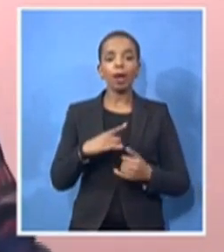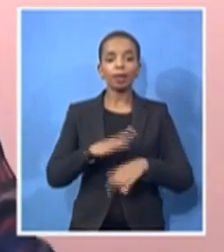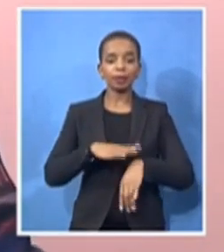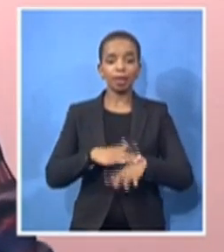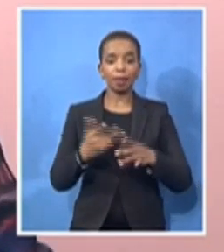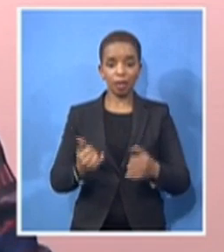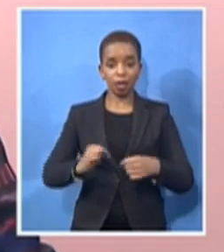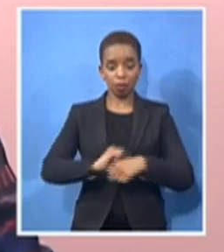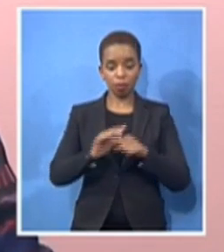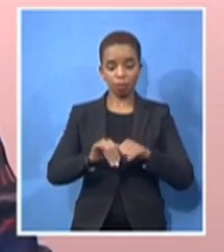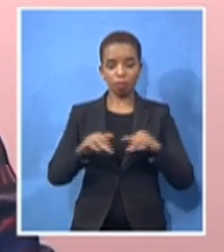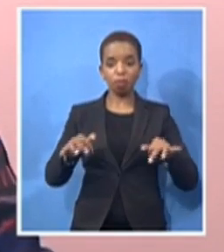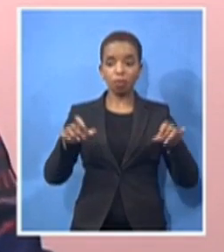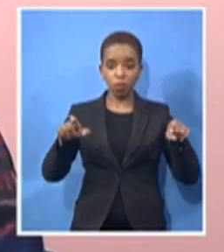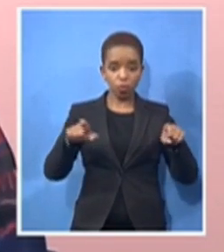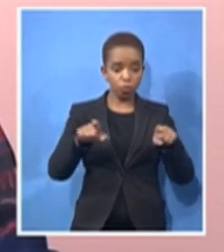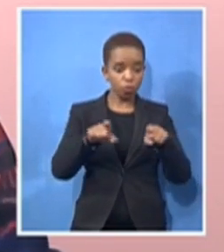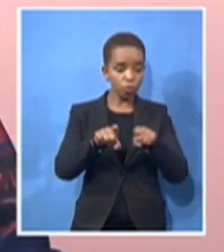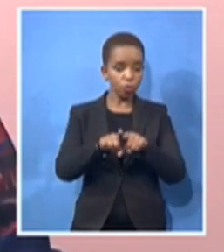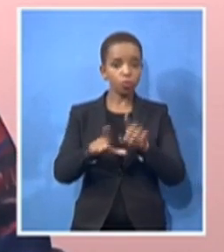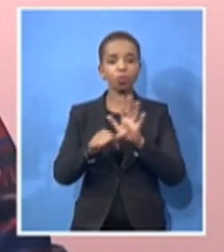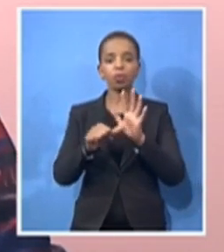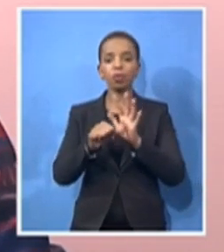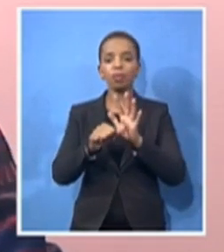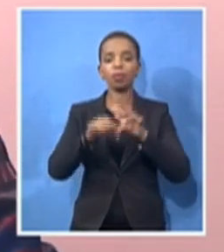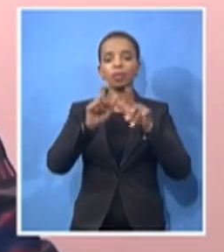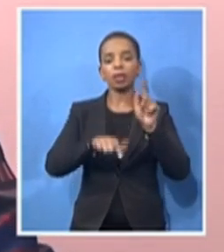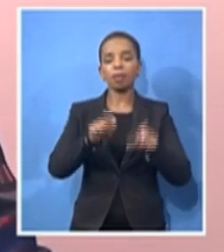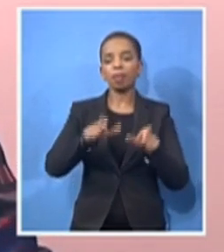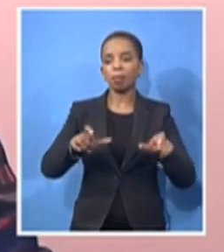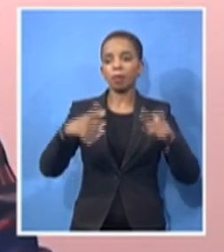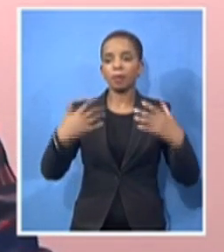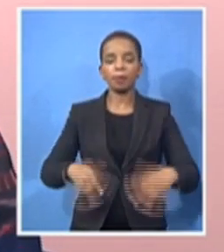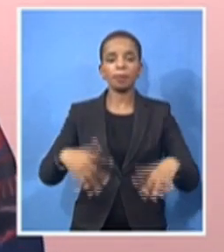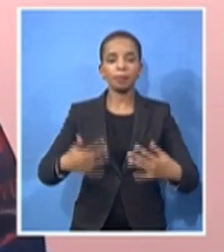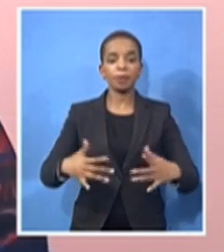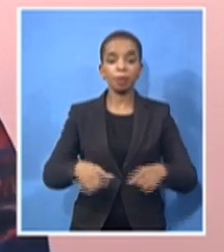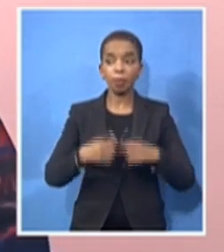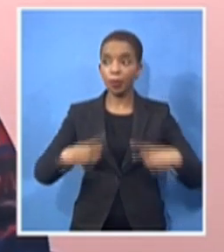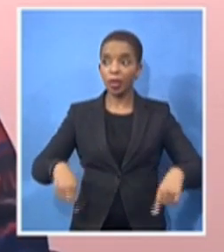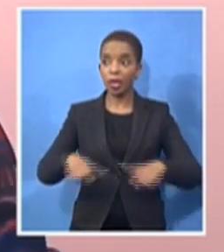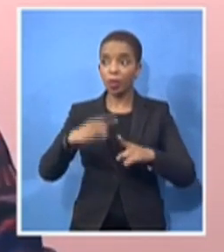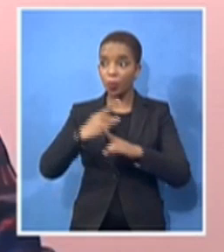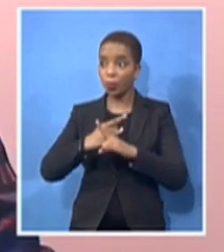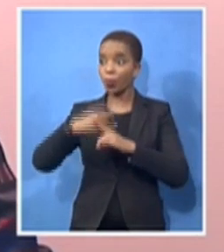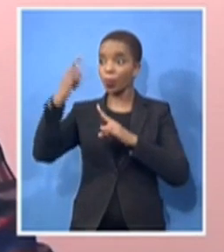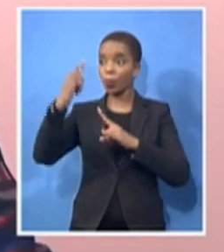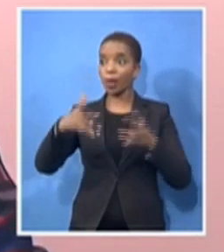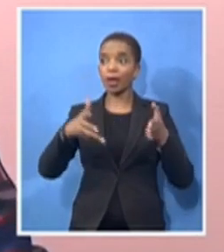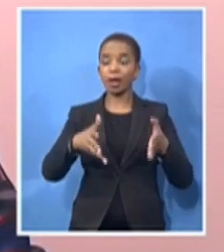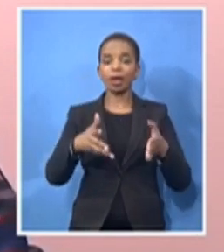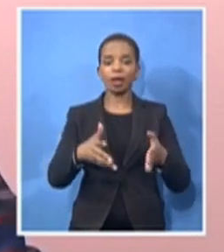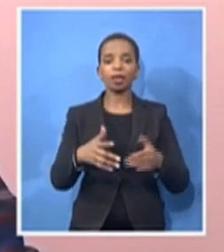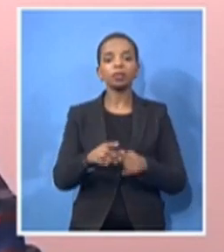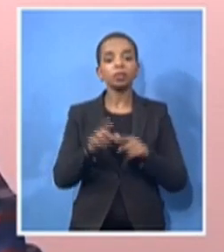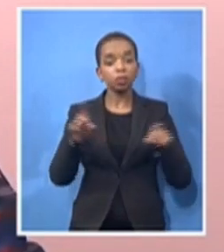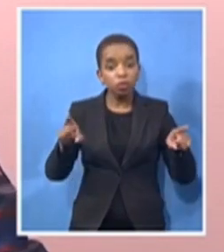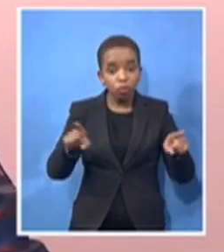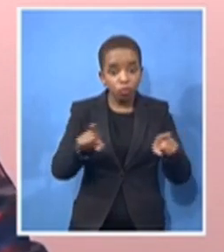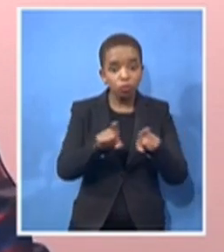this war, the people we're really counting on is you. And I want you to know that we deeply care about